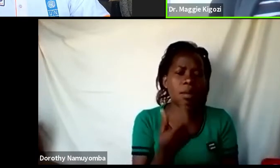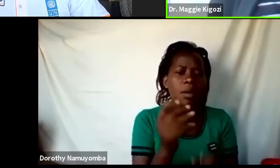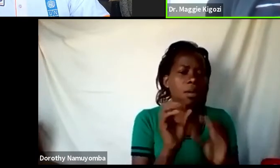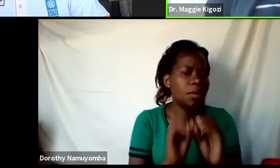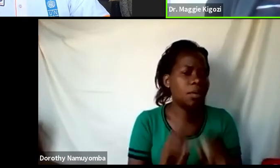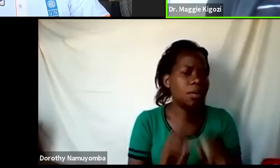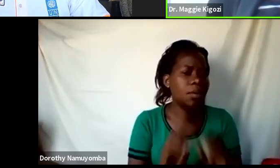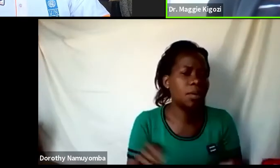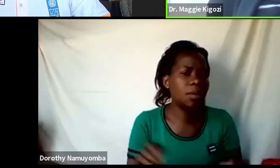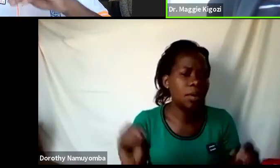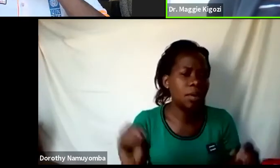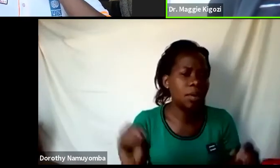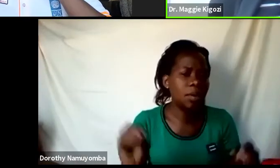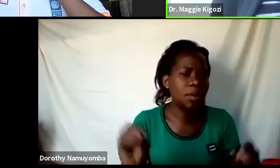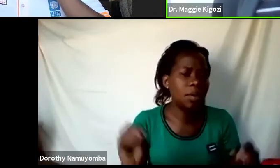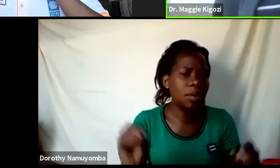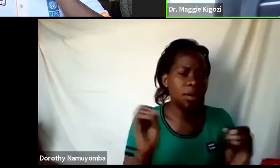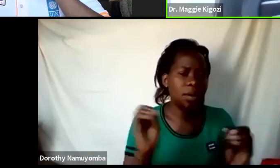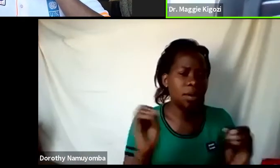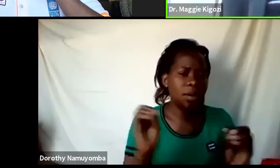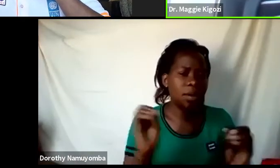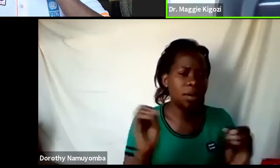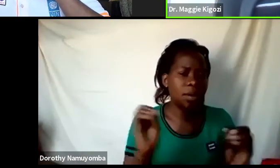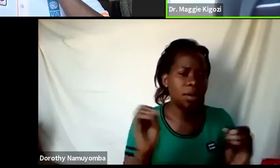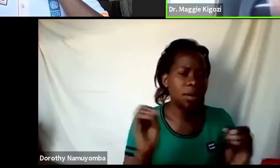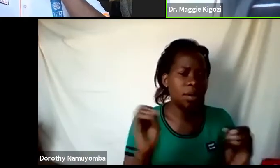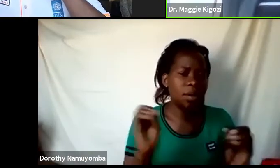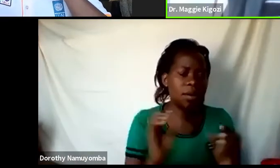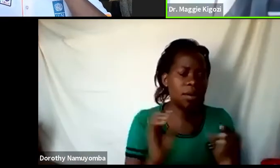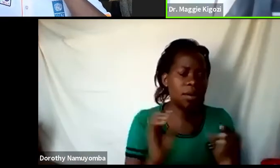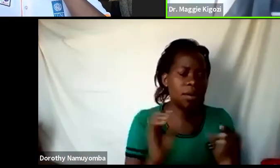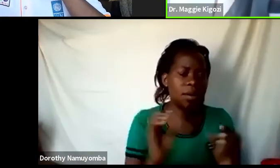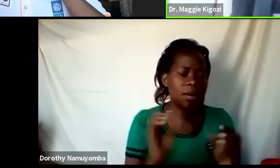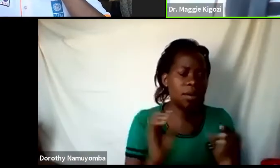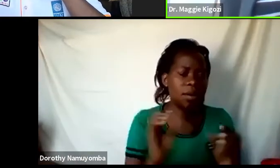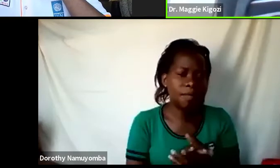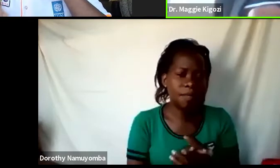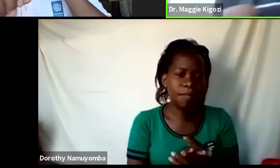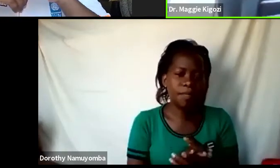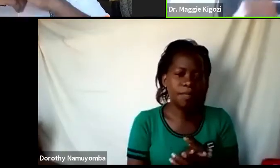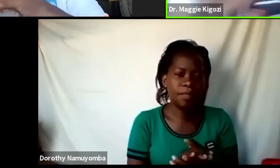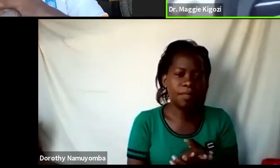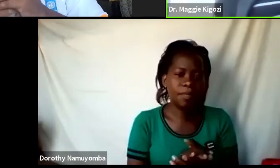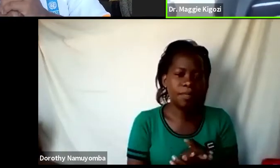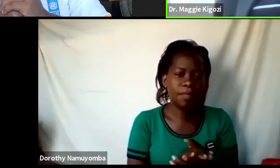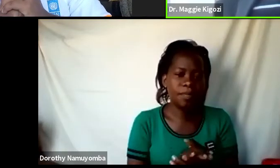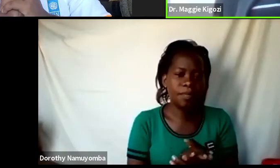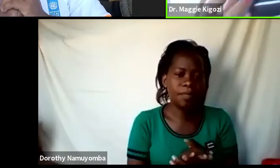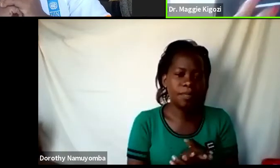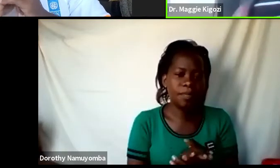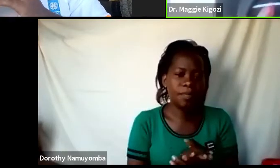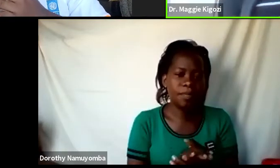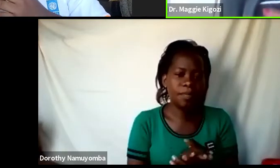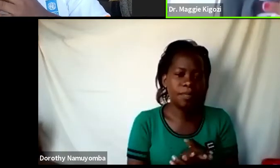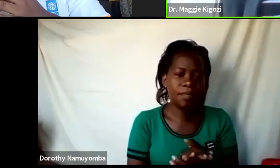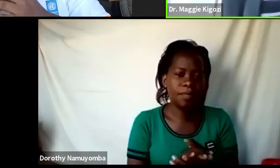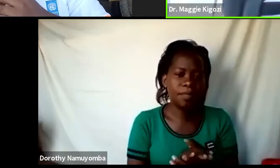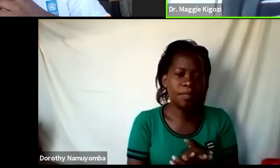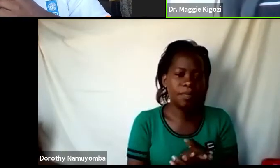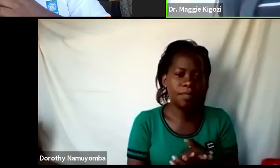my friend there who's Sheikh was bringing in new machines. So we needed to bring in new machines. The competition keeps on pushing